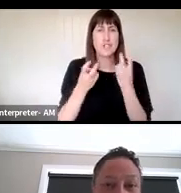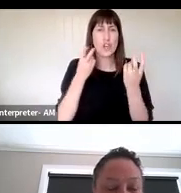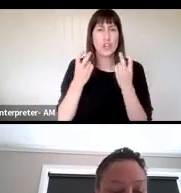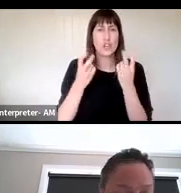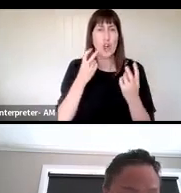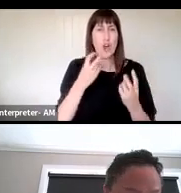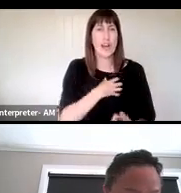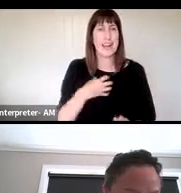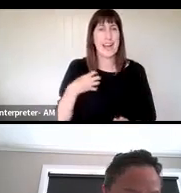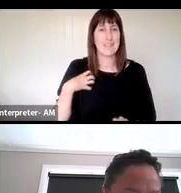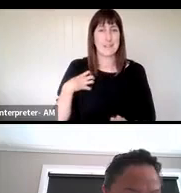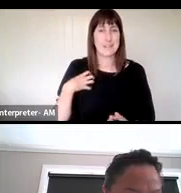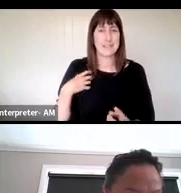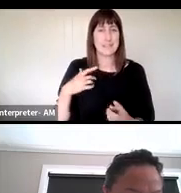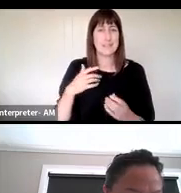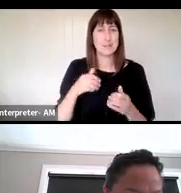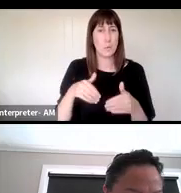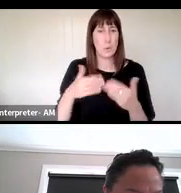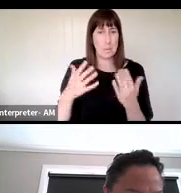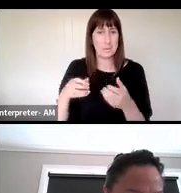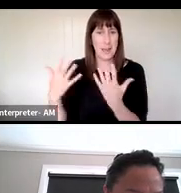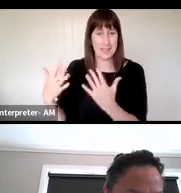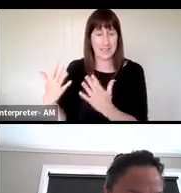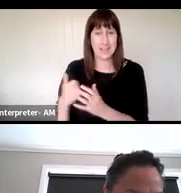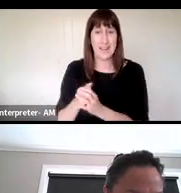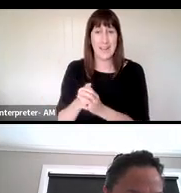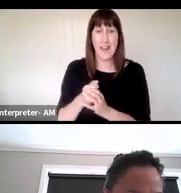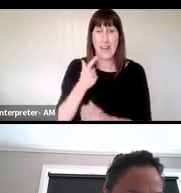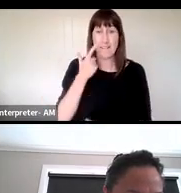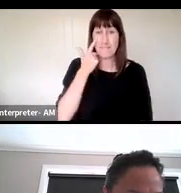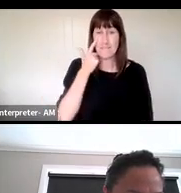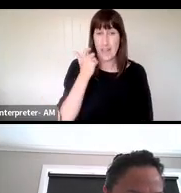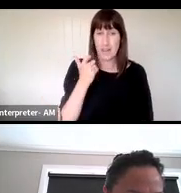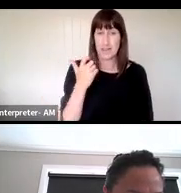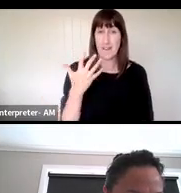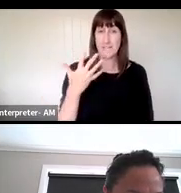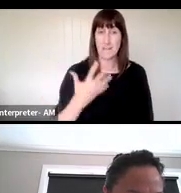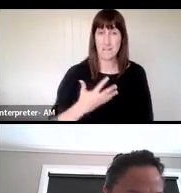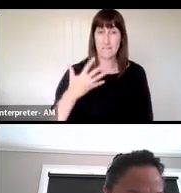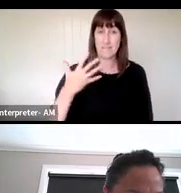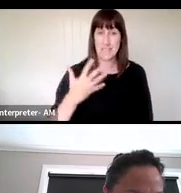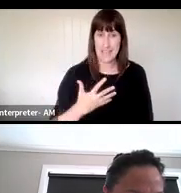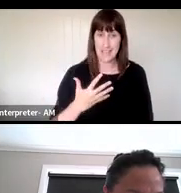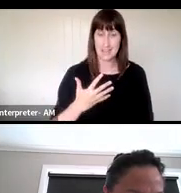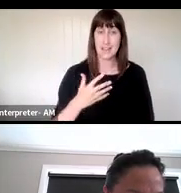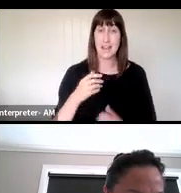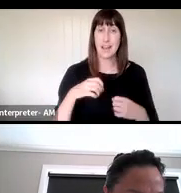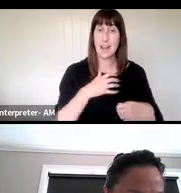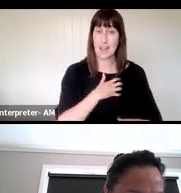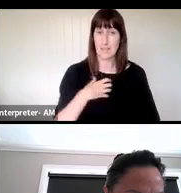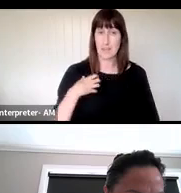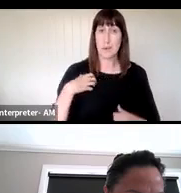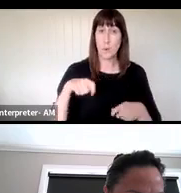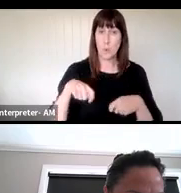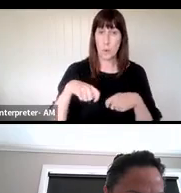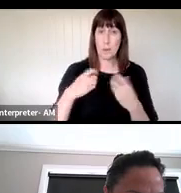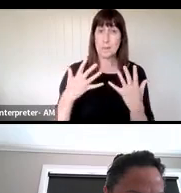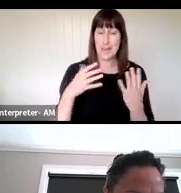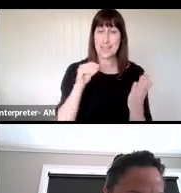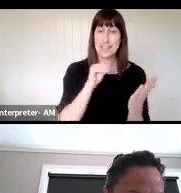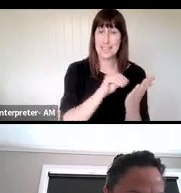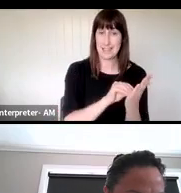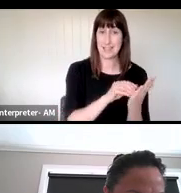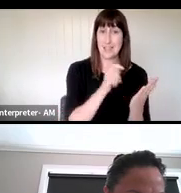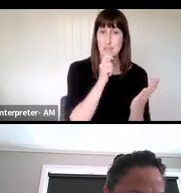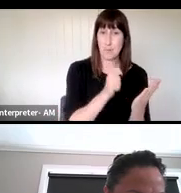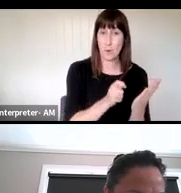and I have found 15 websites, government websites, that have come up in that report as